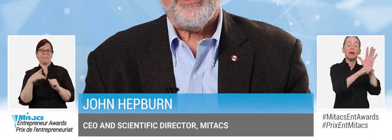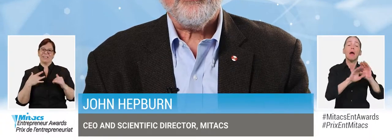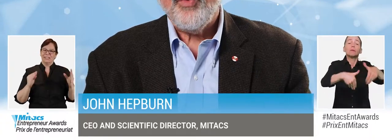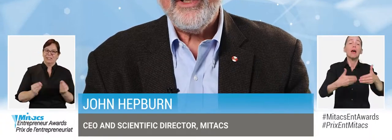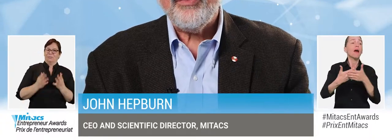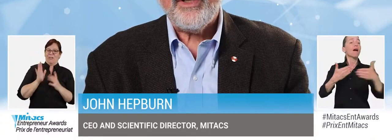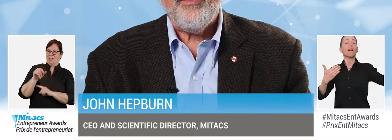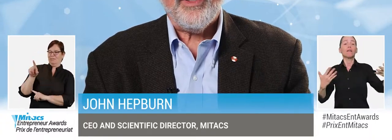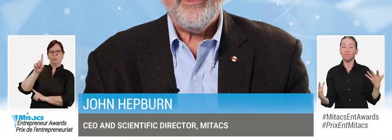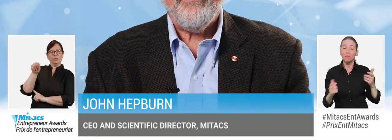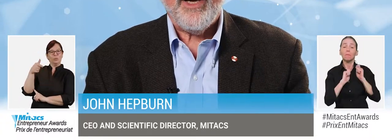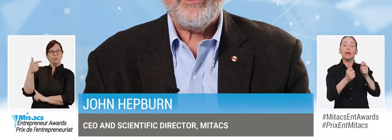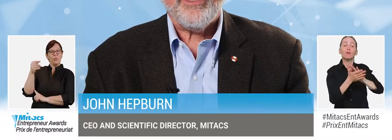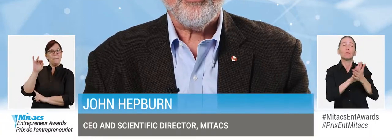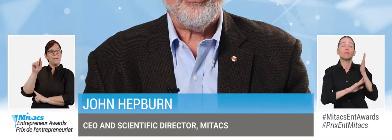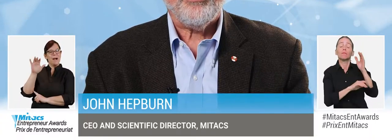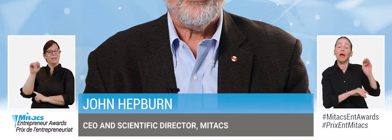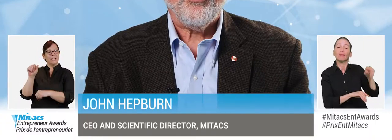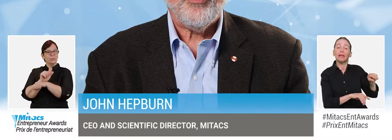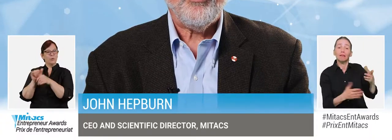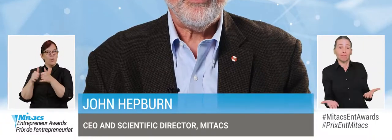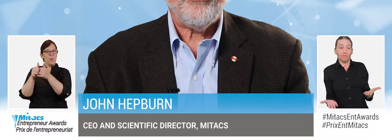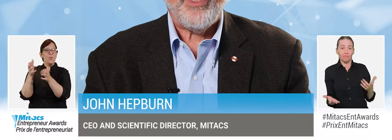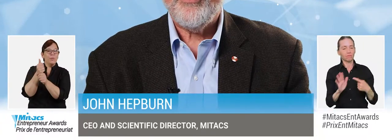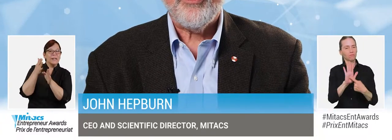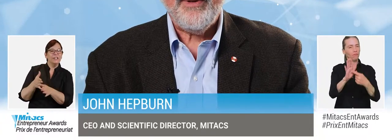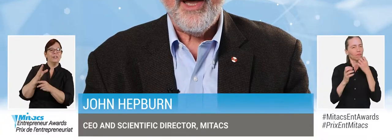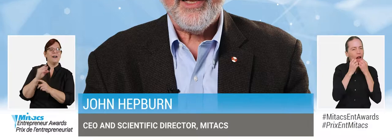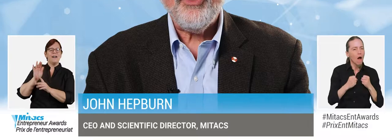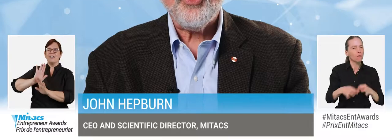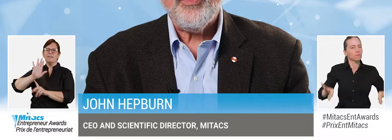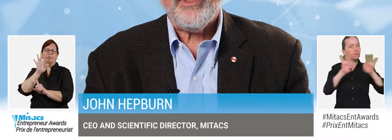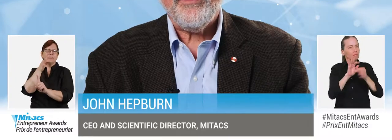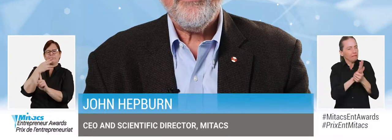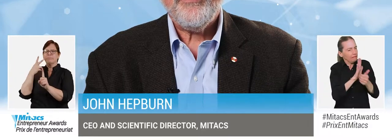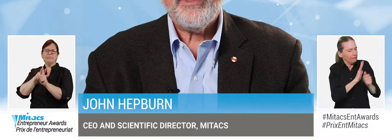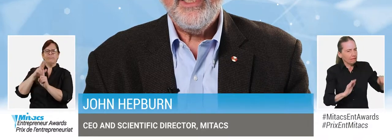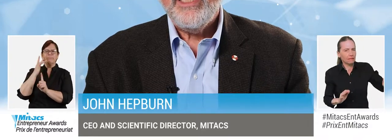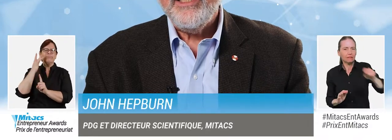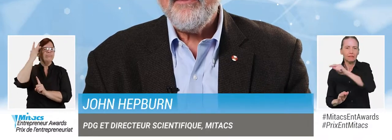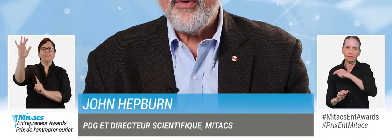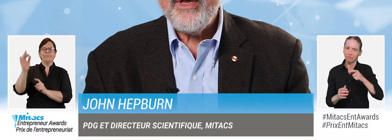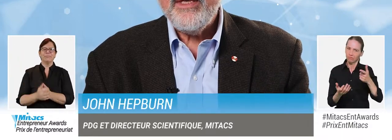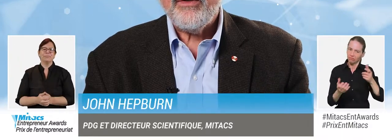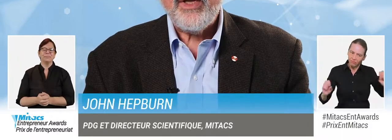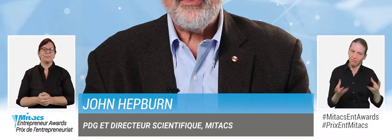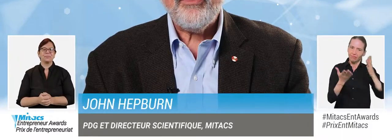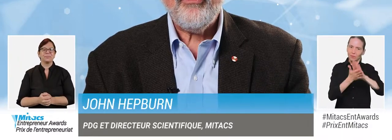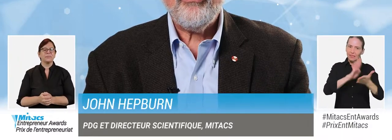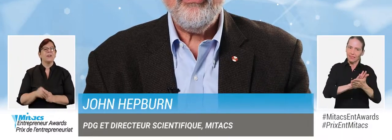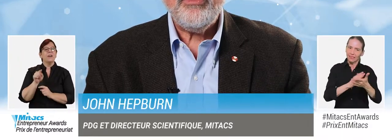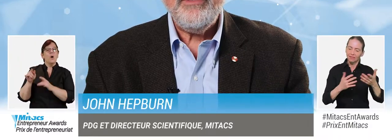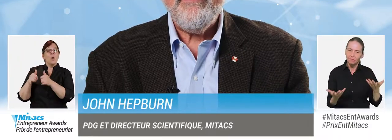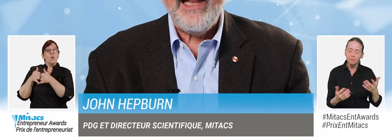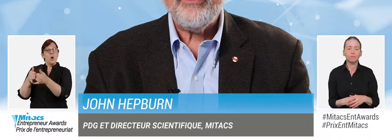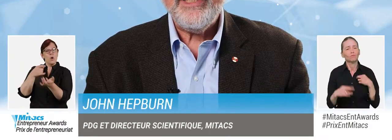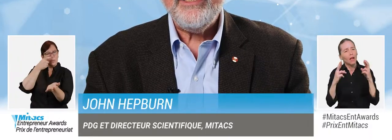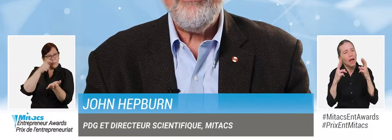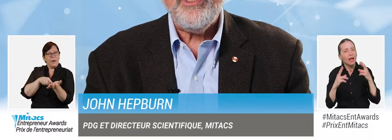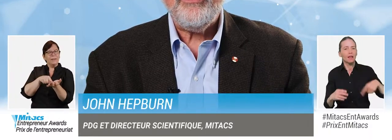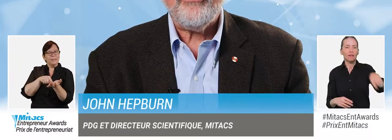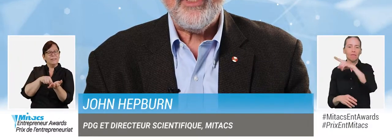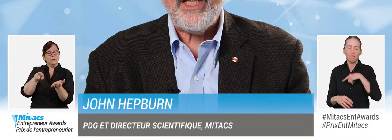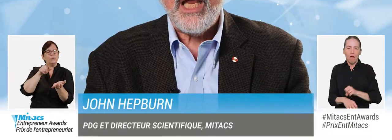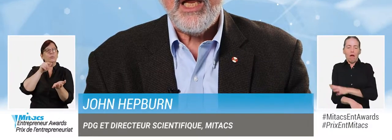inspired by our 2021 Mitacs Entrepreneur Award winners and their applied ingenuity. Les Prix reconnaissent ceux qui, malgré